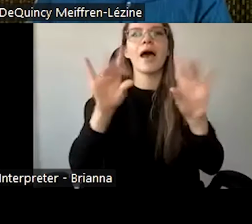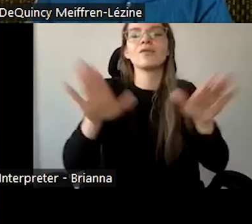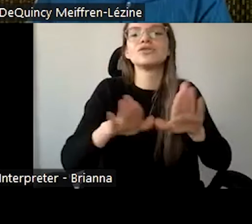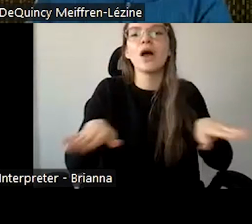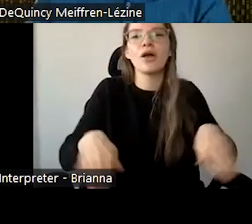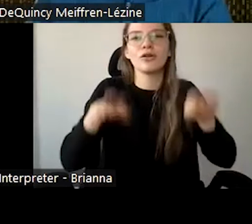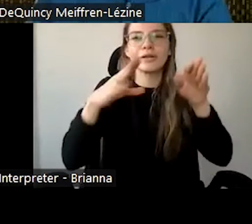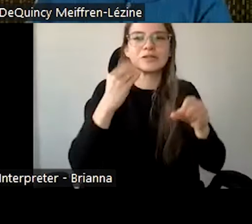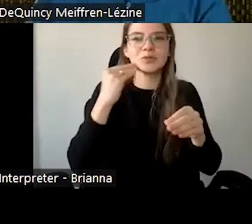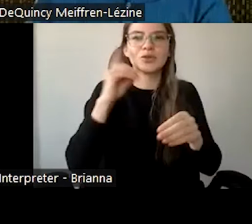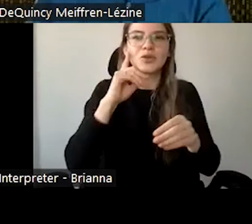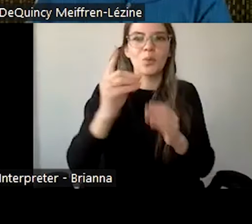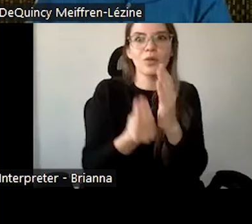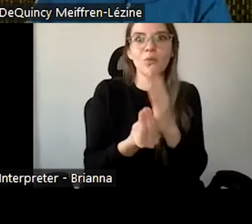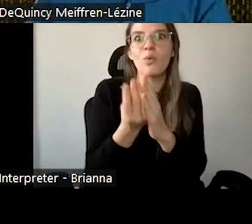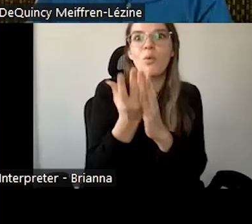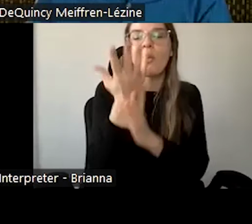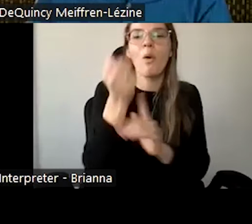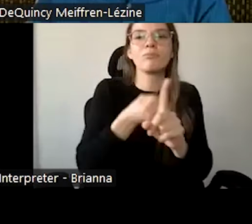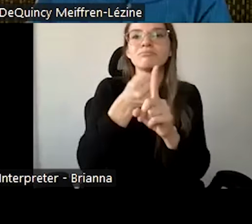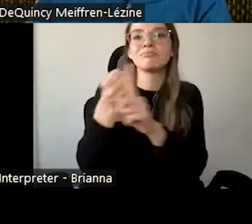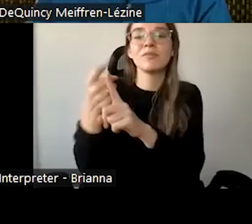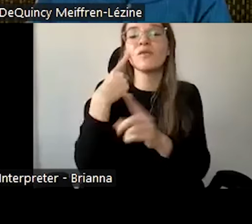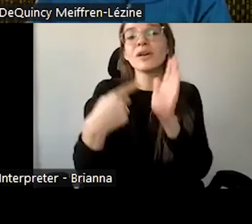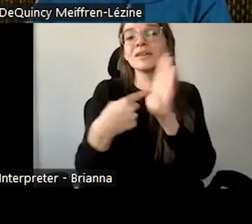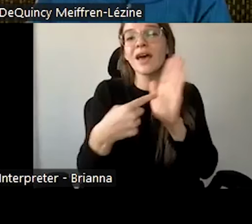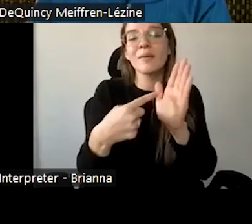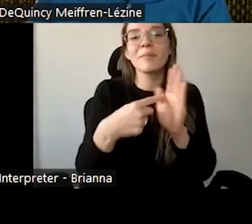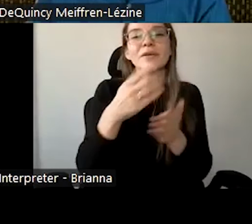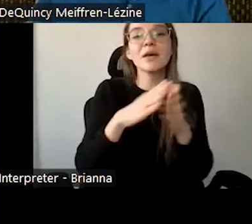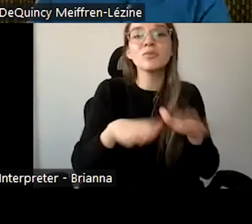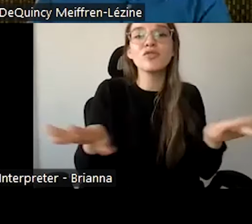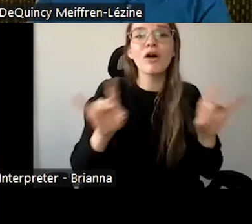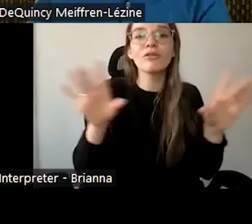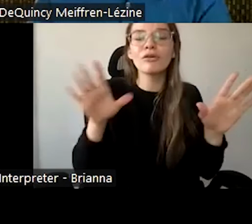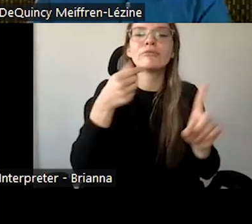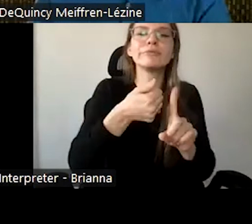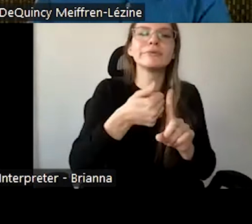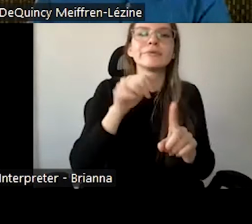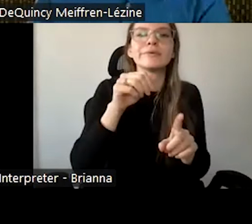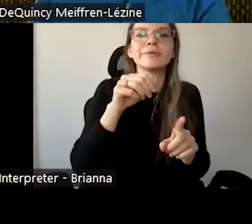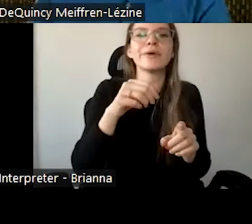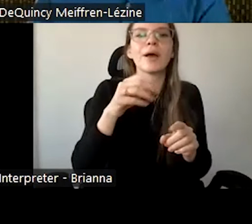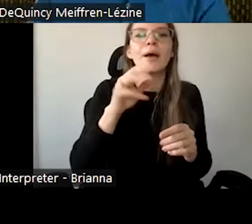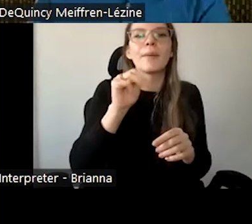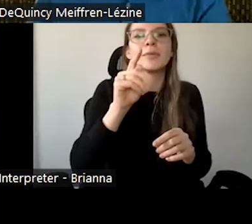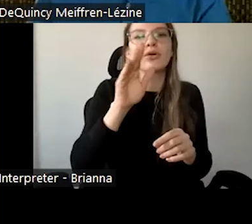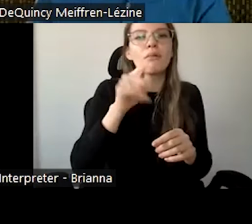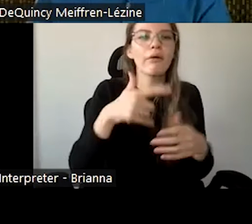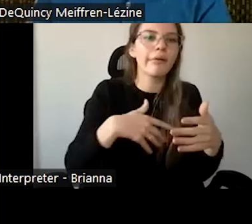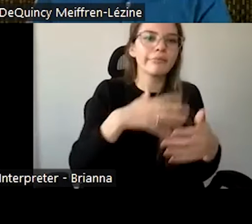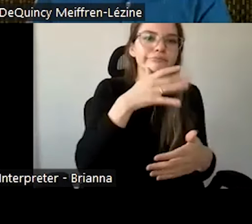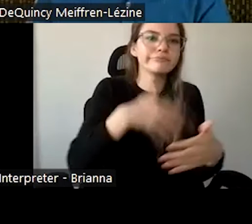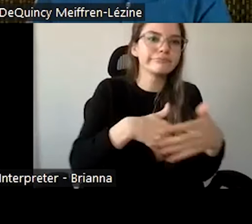And so those have been described as like maternal depression, emotional or sexual abuse, substance abuse,